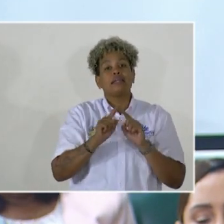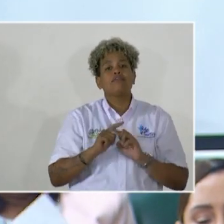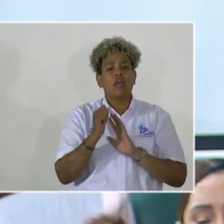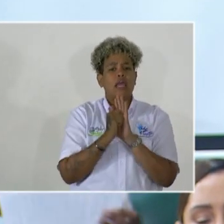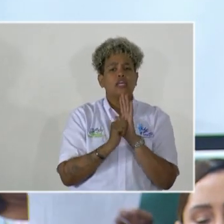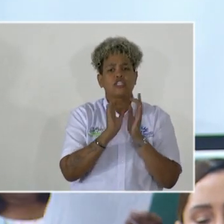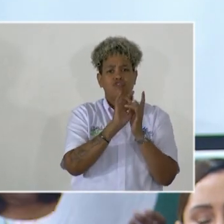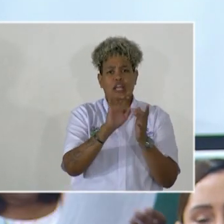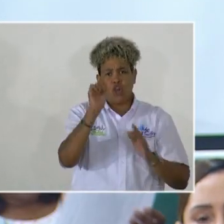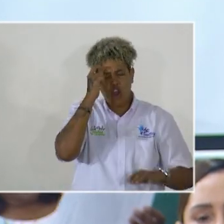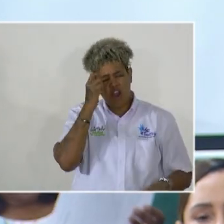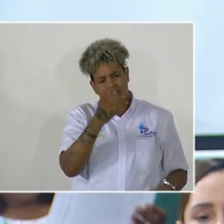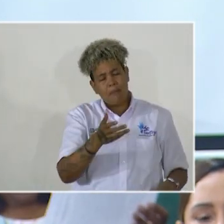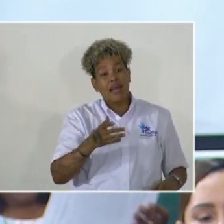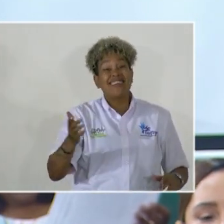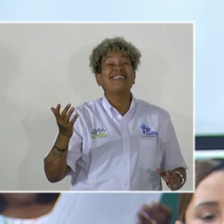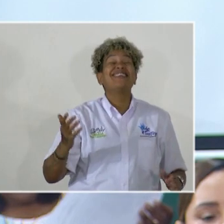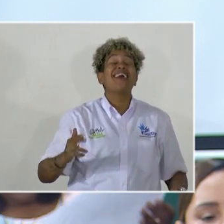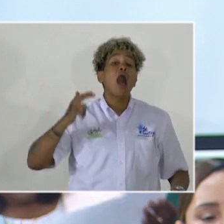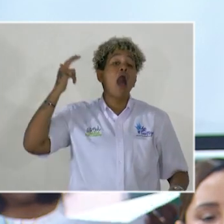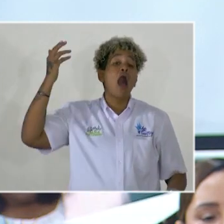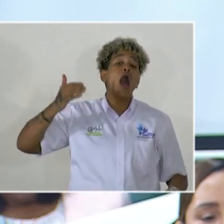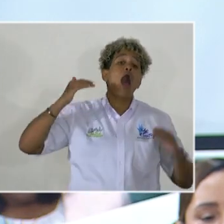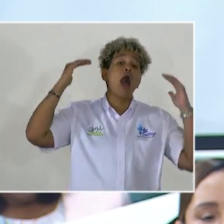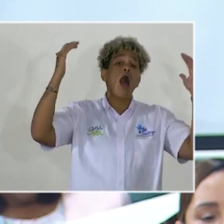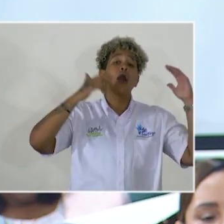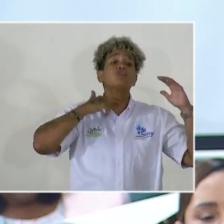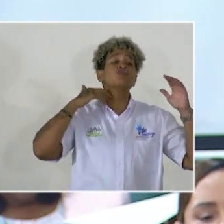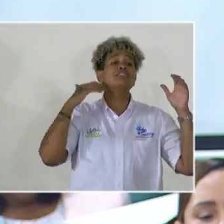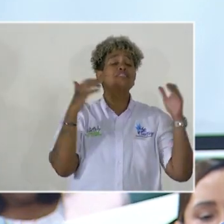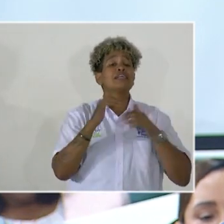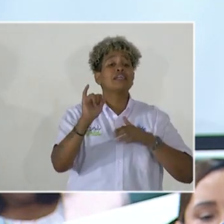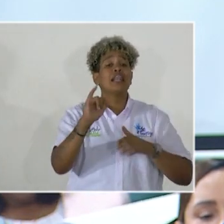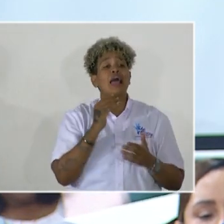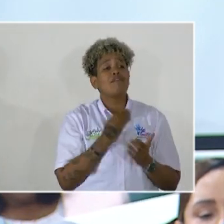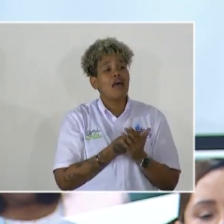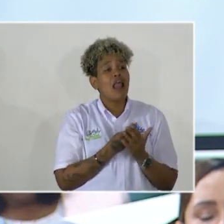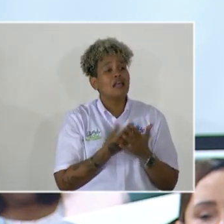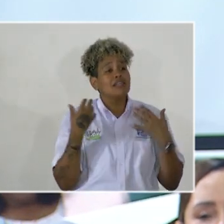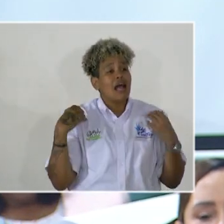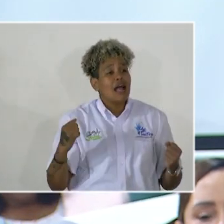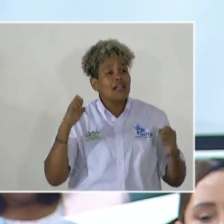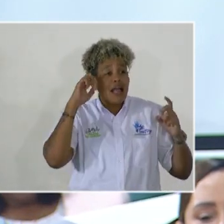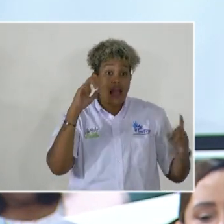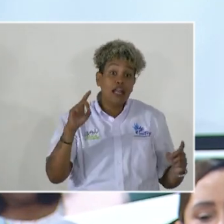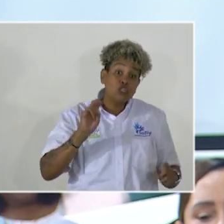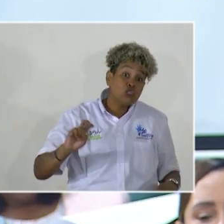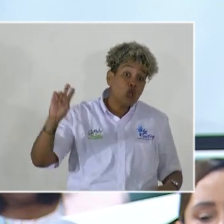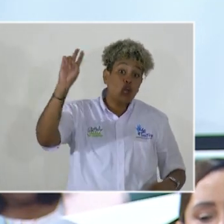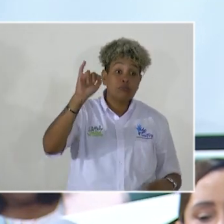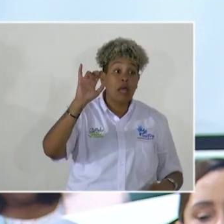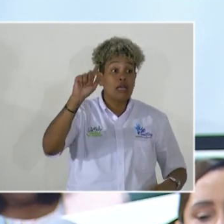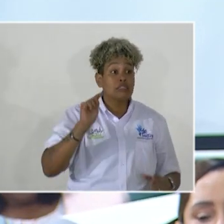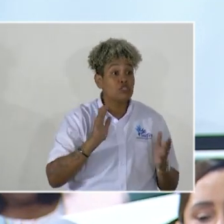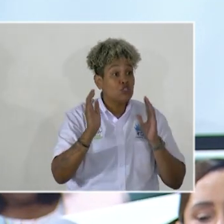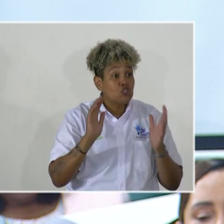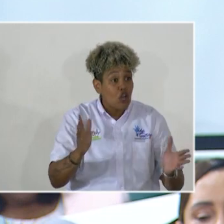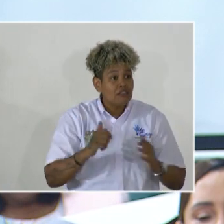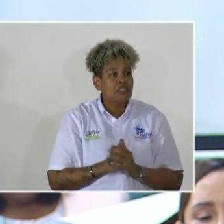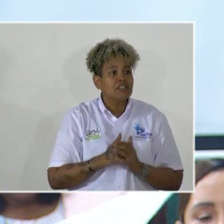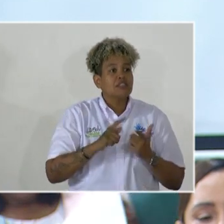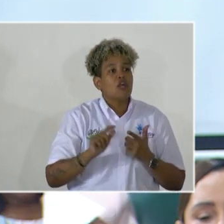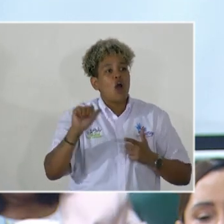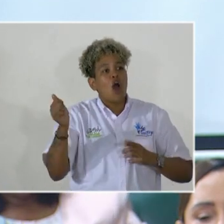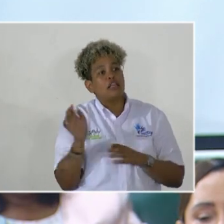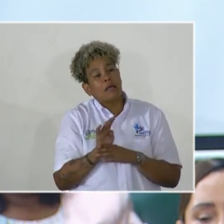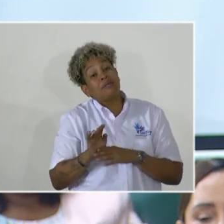government, high-risk sectors such as financial, health, education, tourism, and ICT services, other